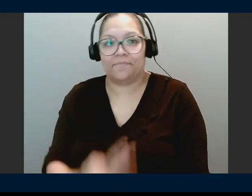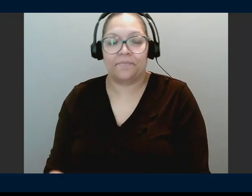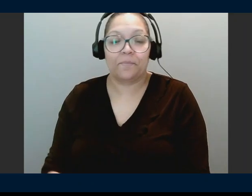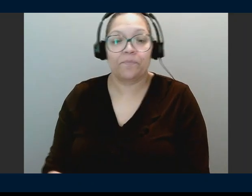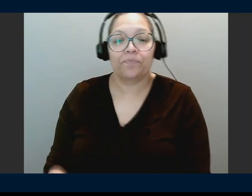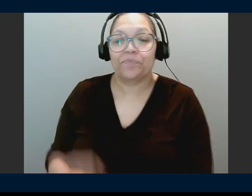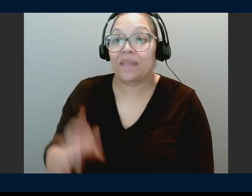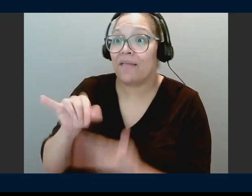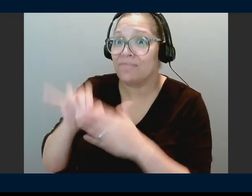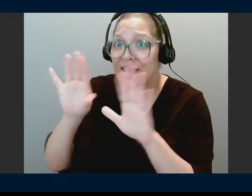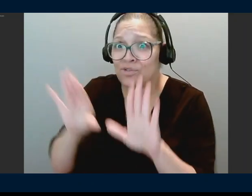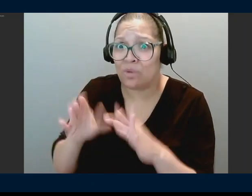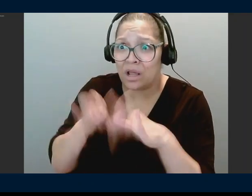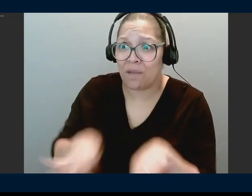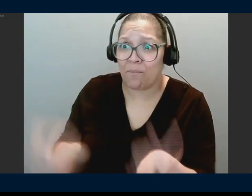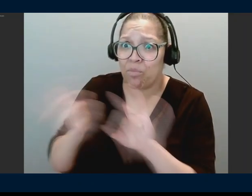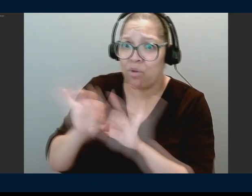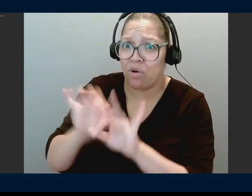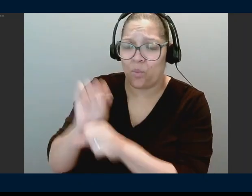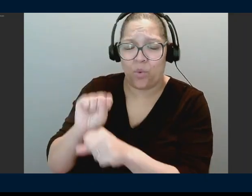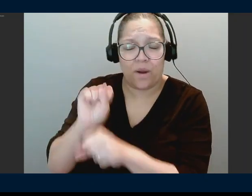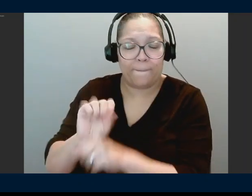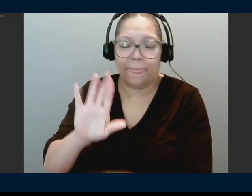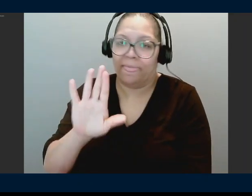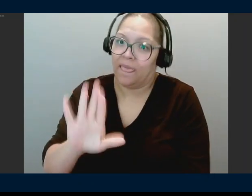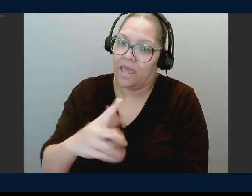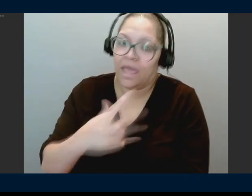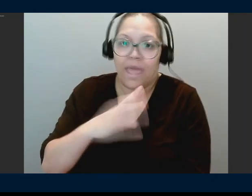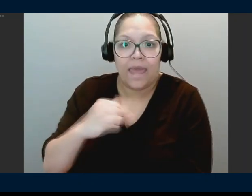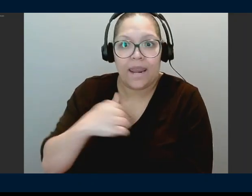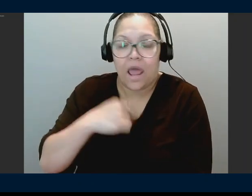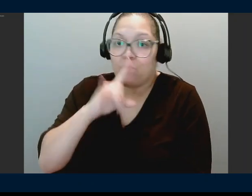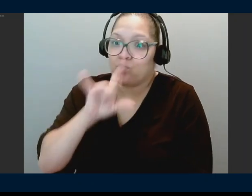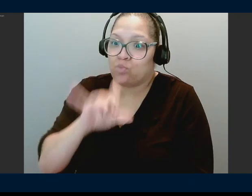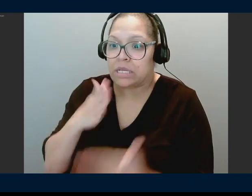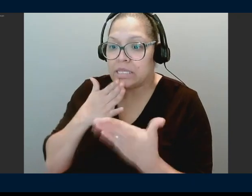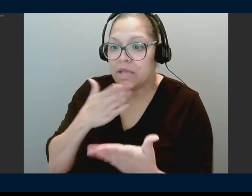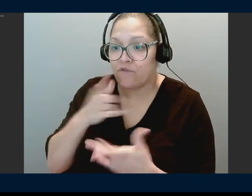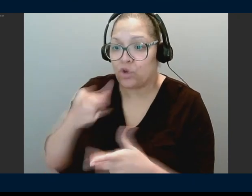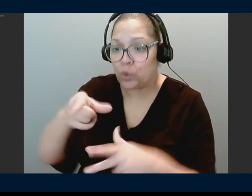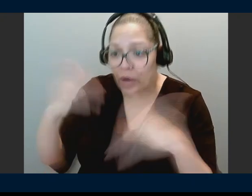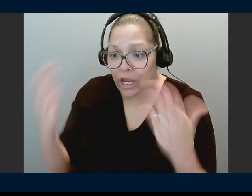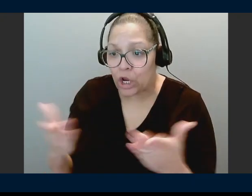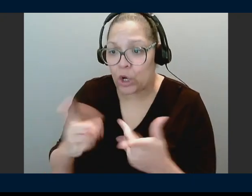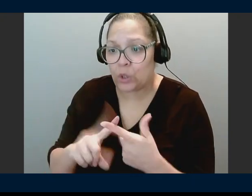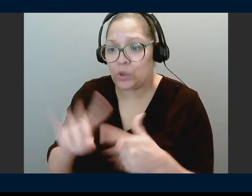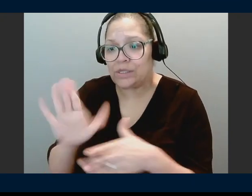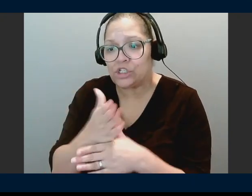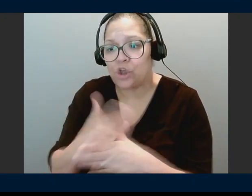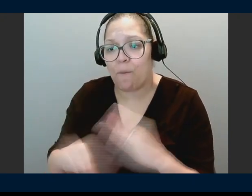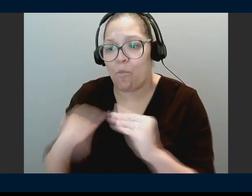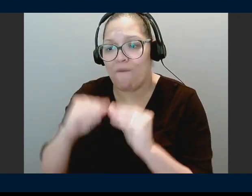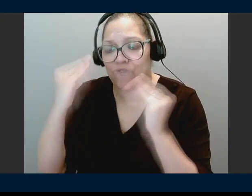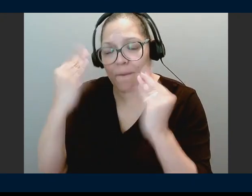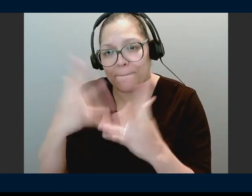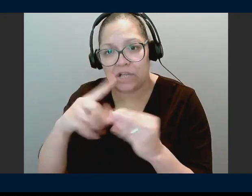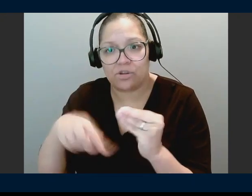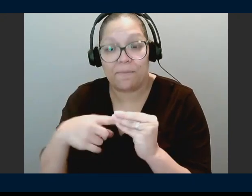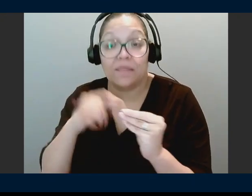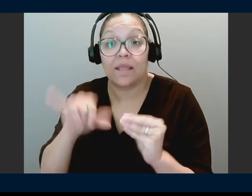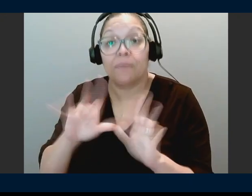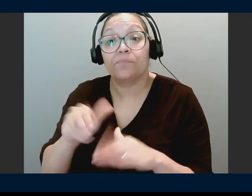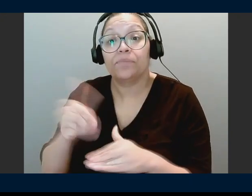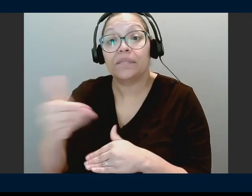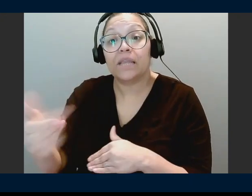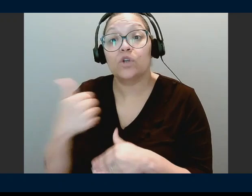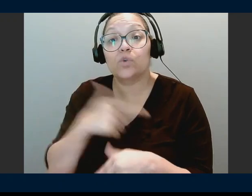That's incredibly important work, and I am really thankful that you're here to share more information about that. Next, we